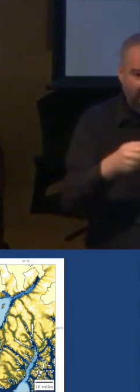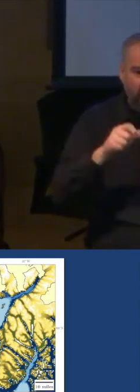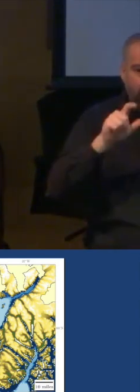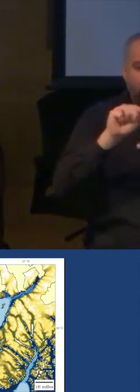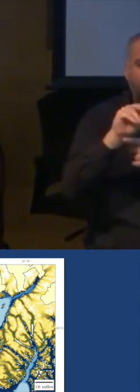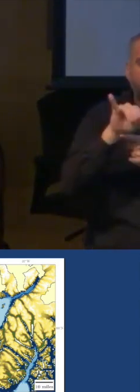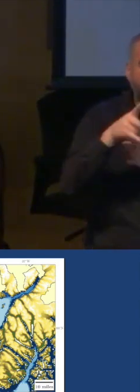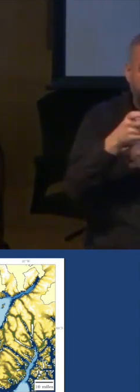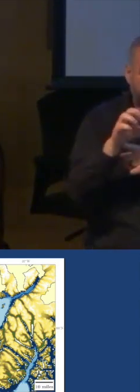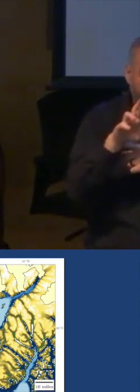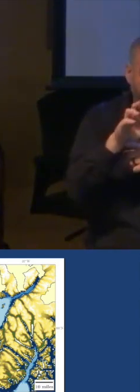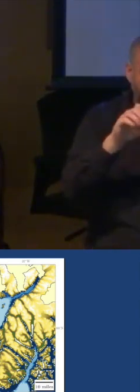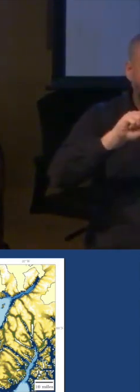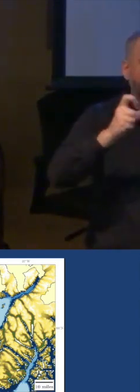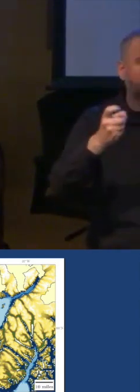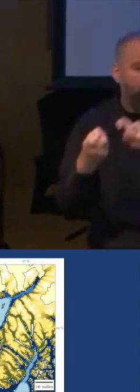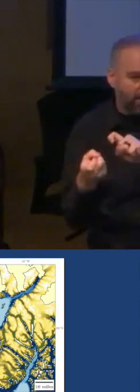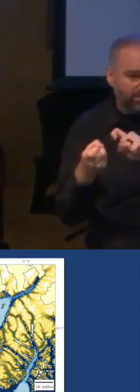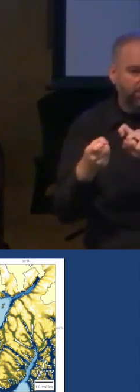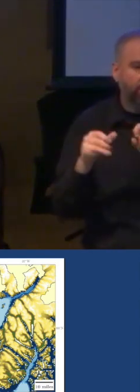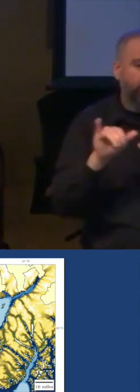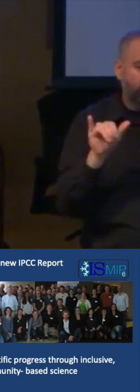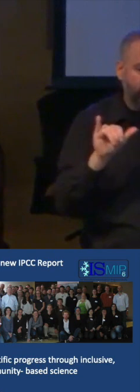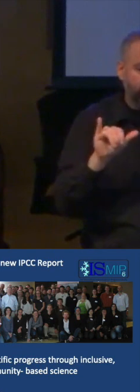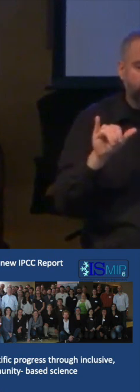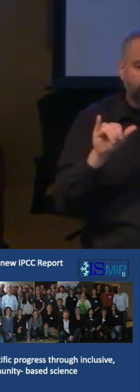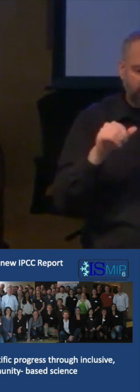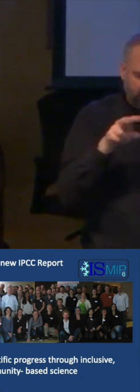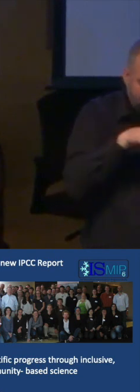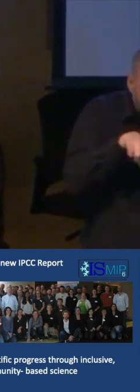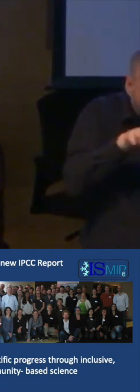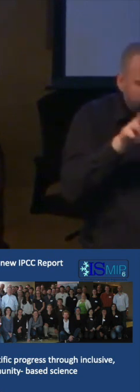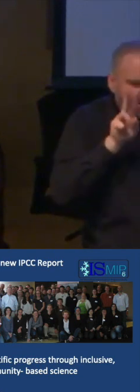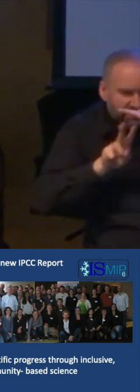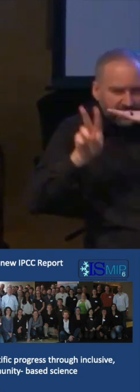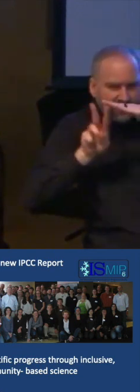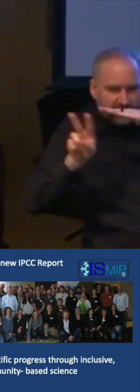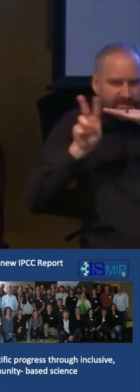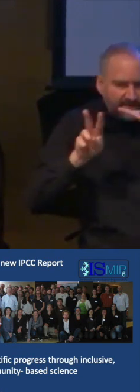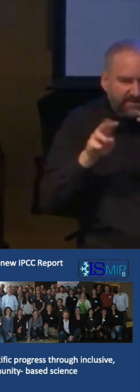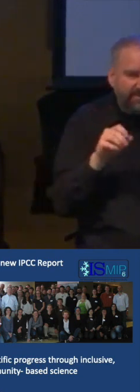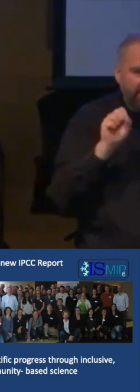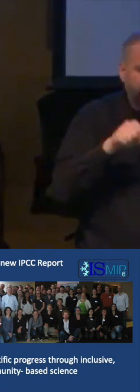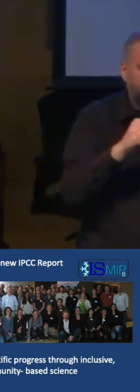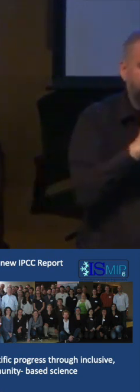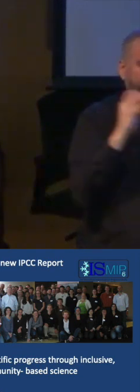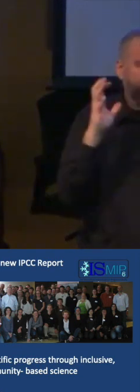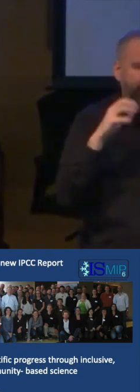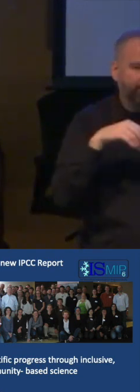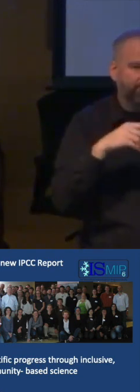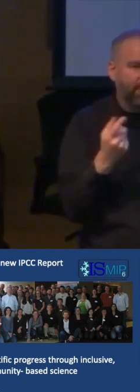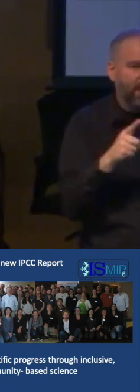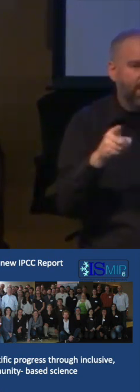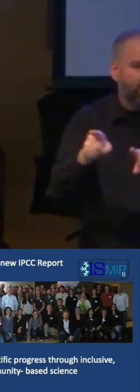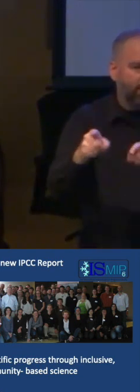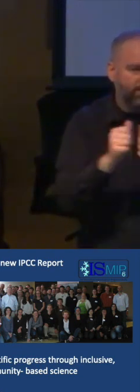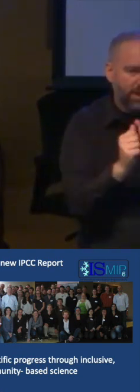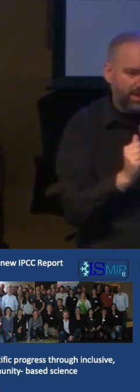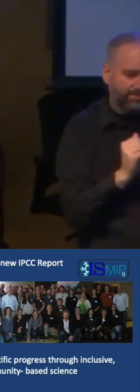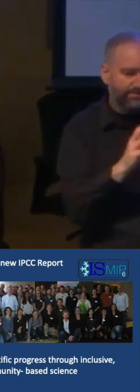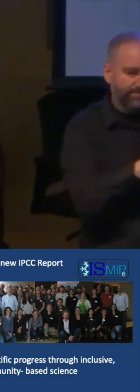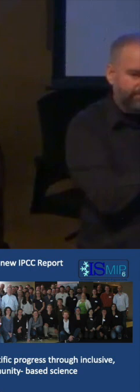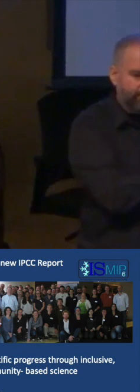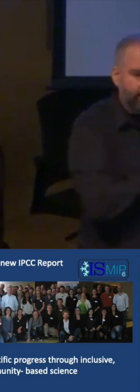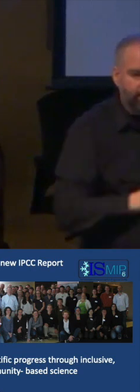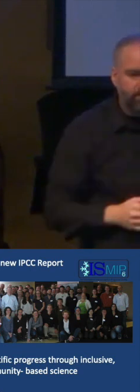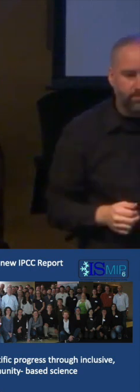this information and made projections. And so in the IPCC report that just came out, we have projections that are